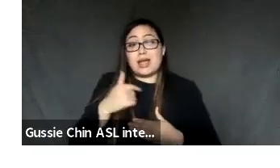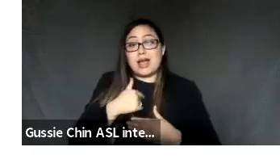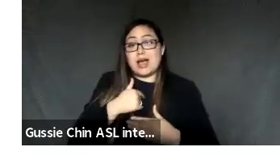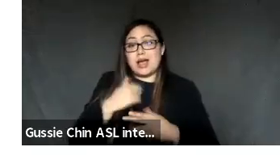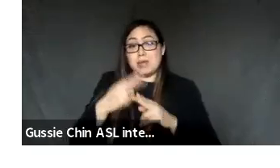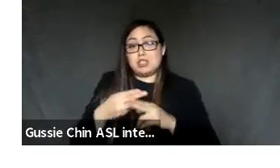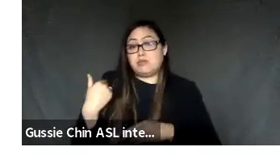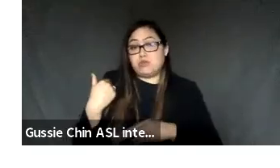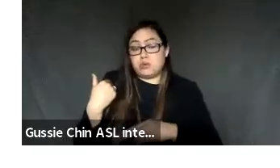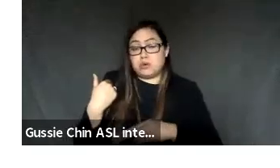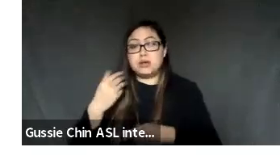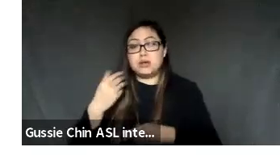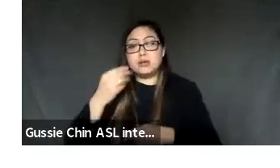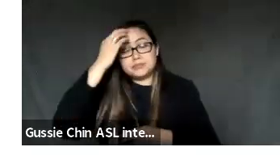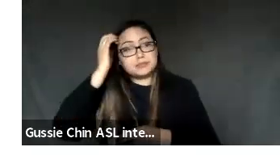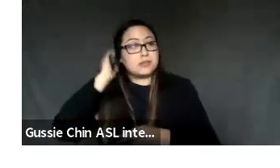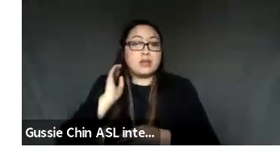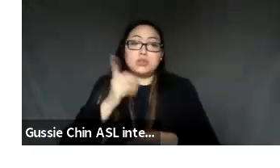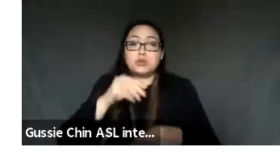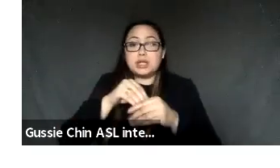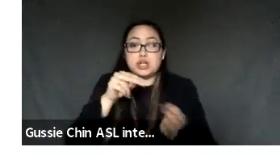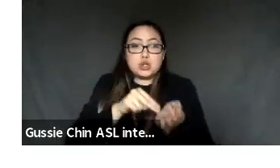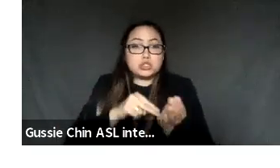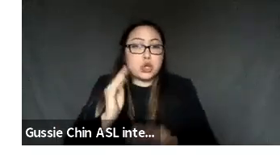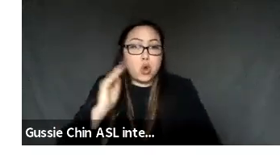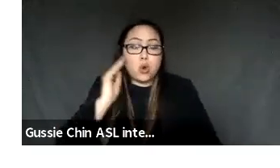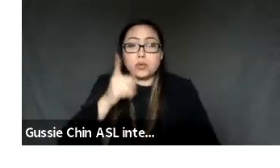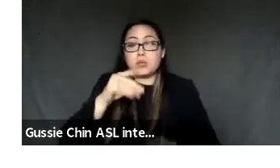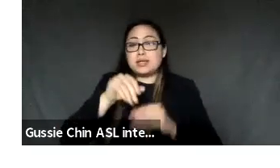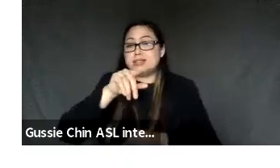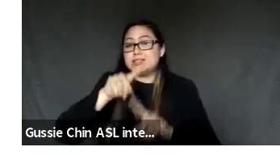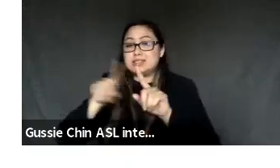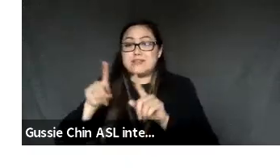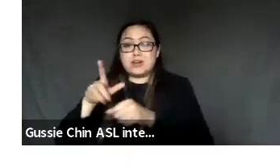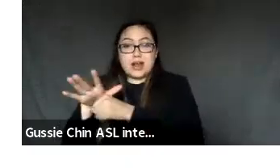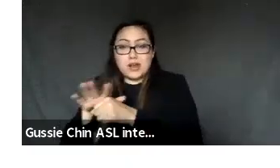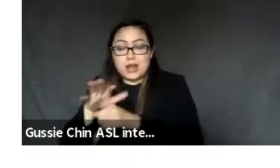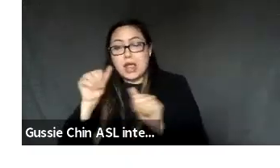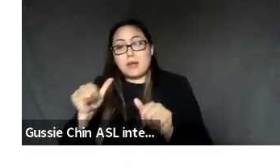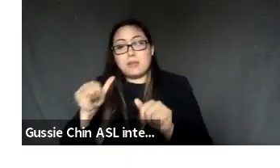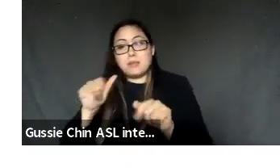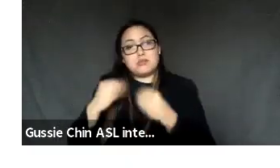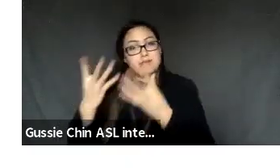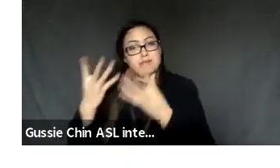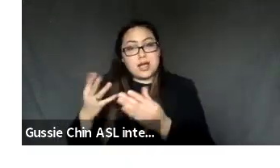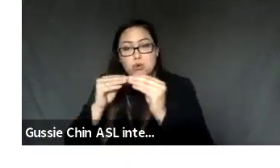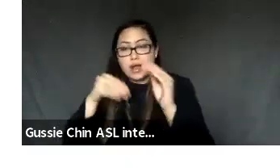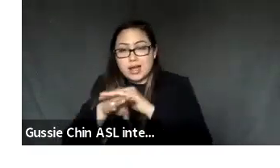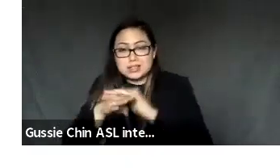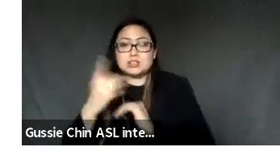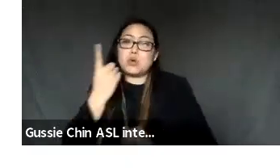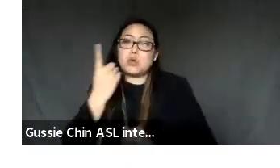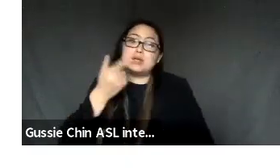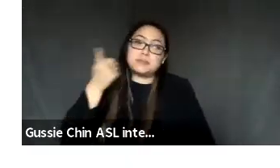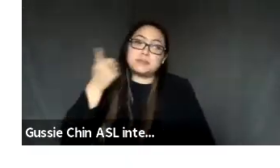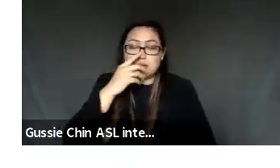if you have, you're in a nursing home, you're in some other area, be able to provide more access is always better. Now